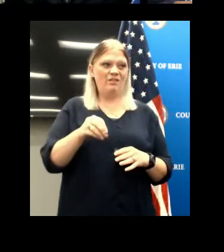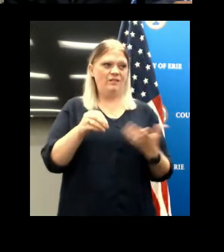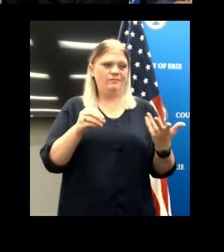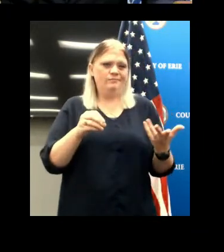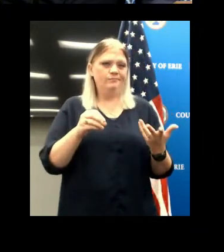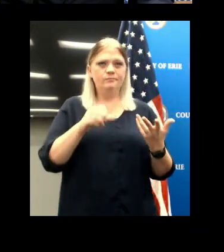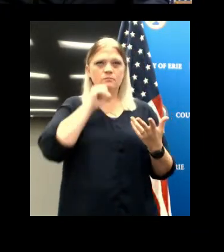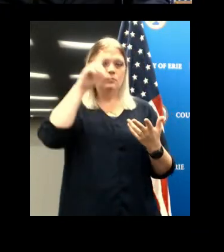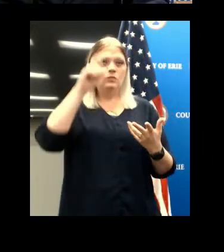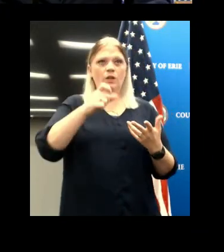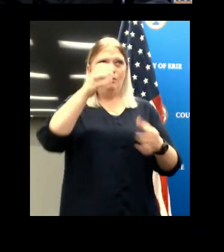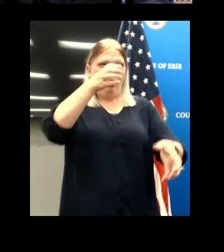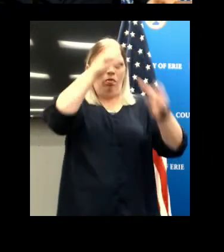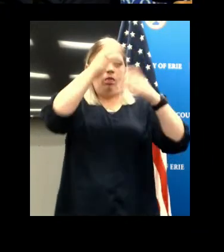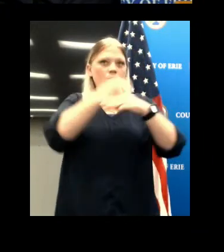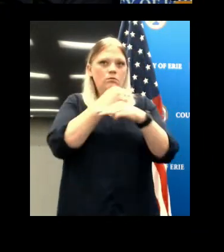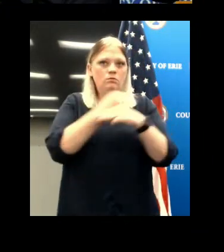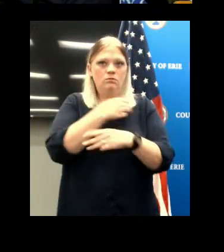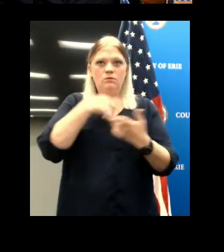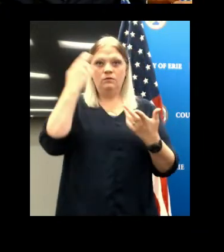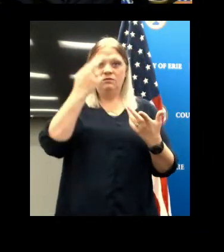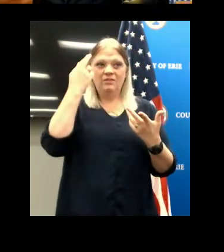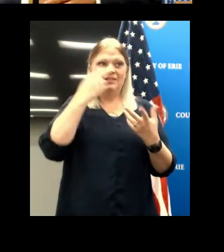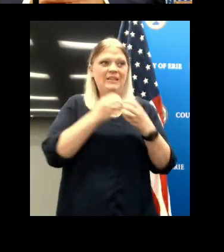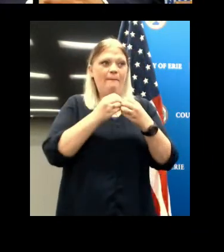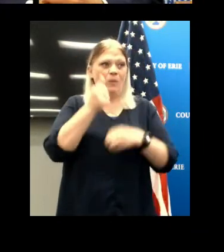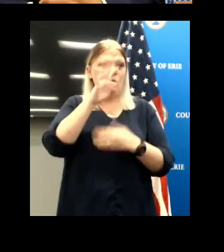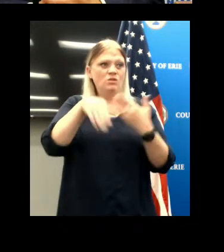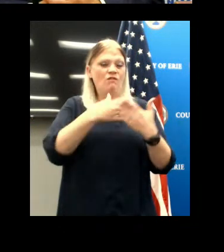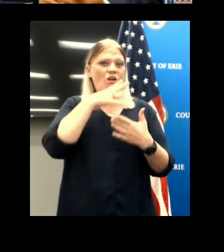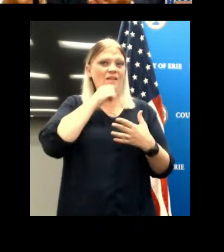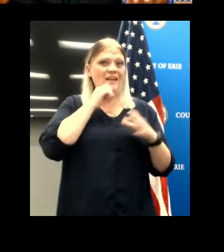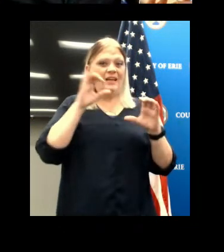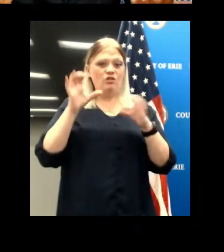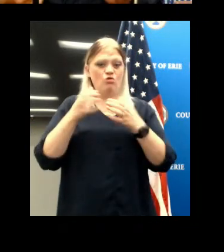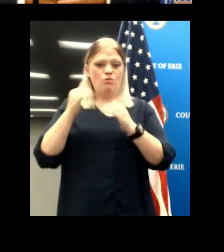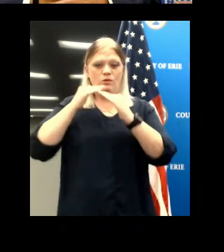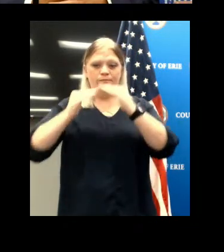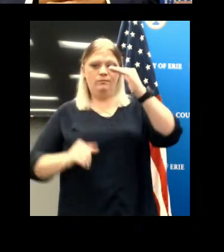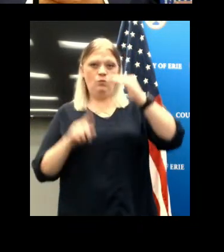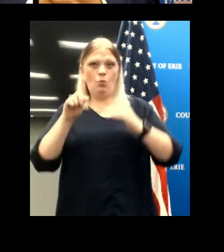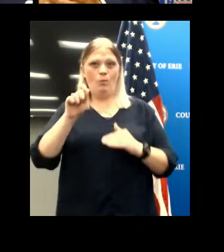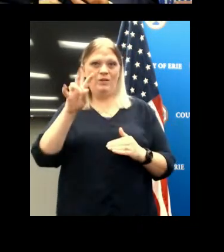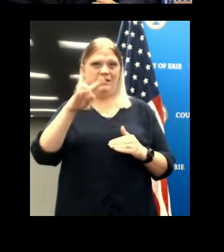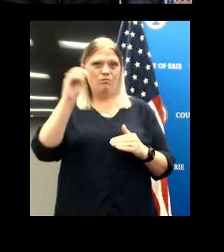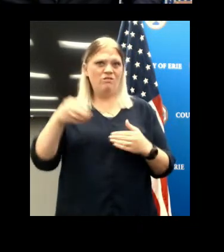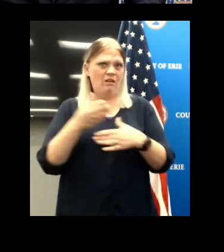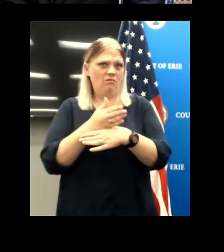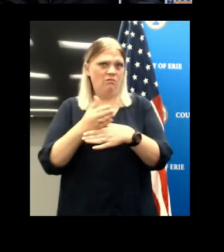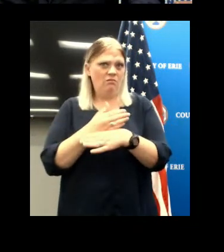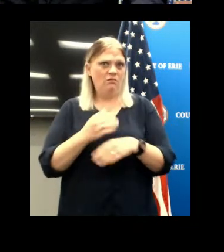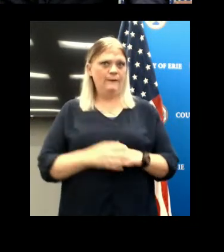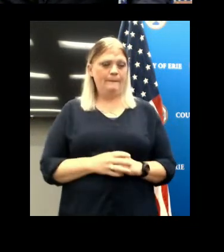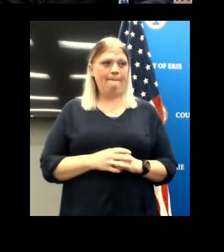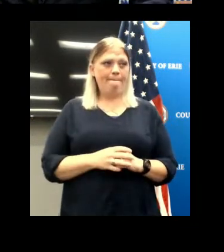take a mathematical genius to realize that the vast majority of all other age groups were below 1.7% on average.